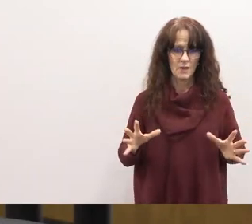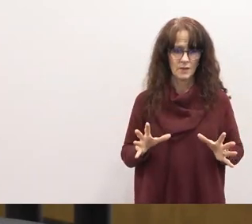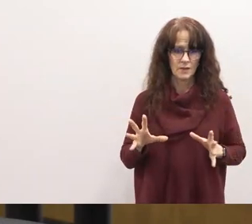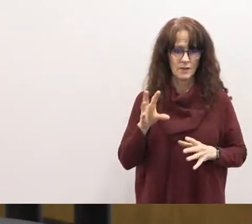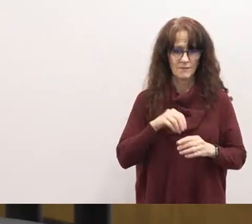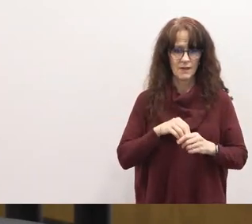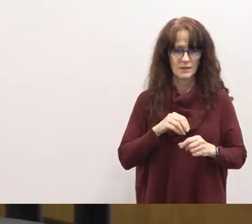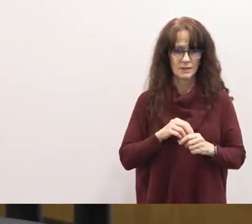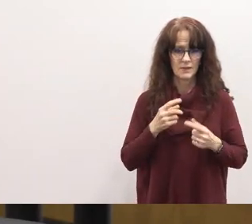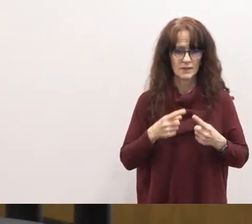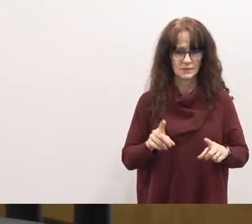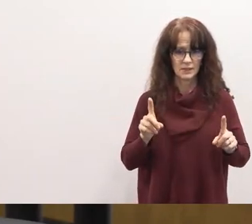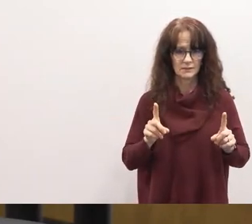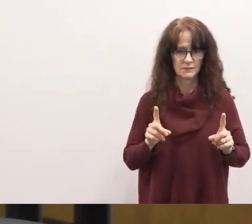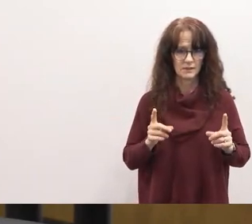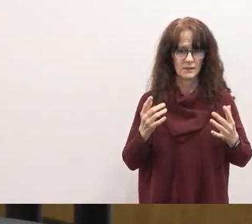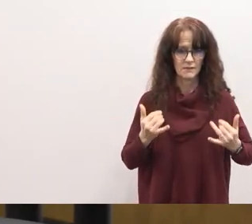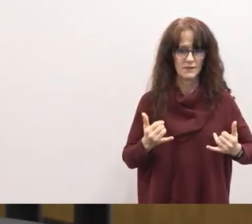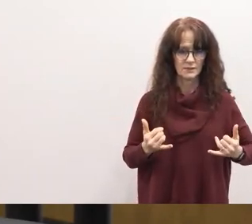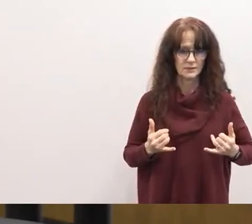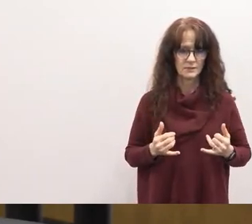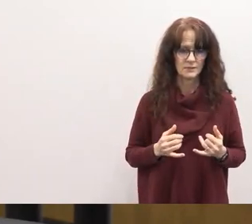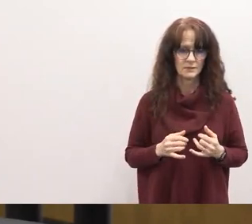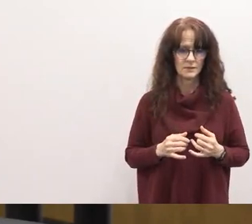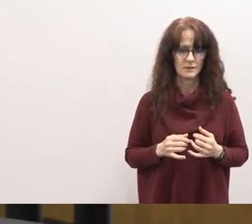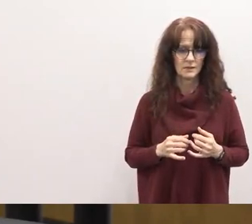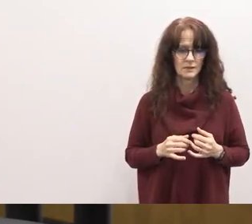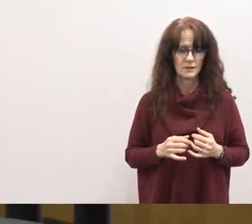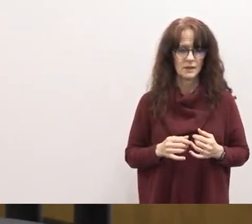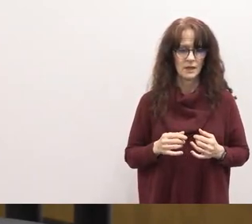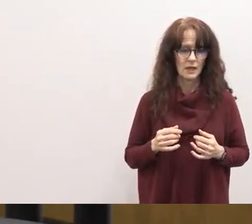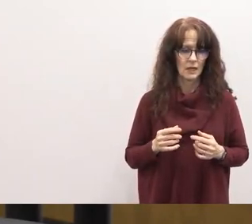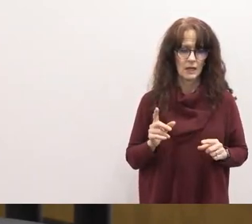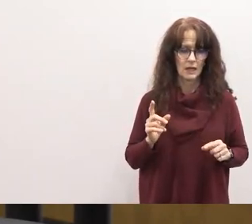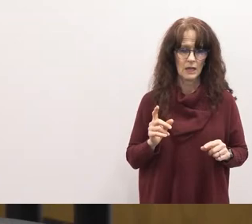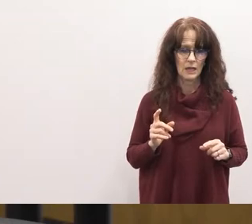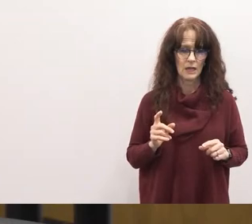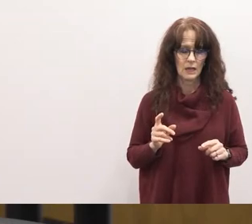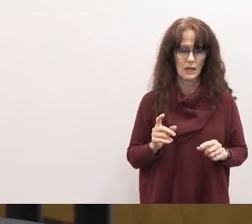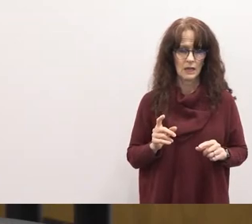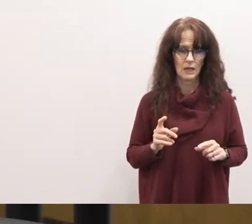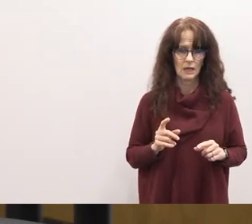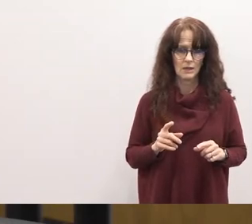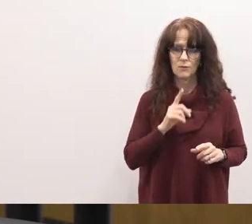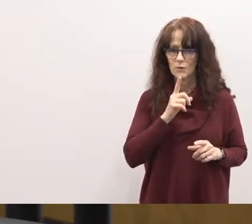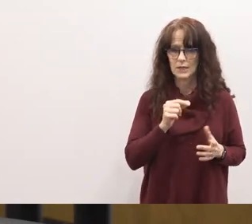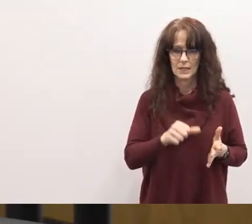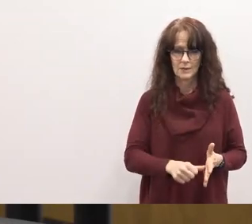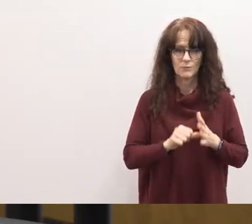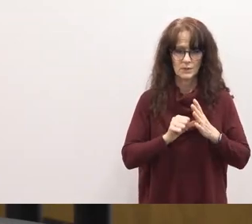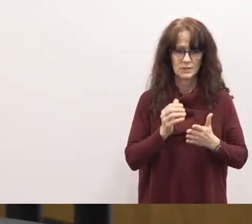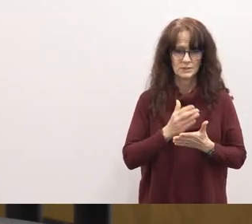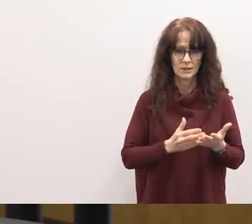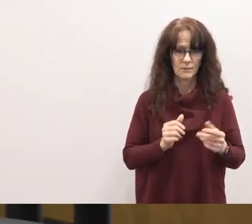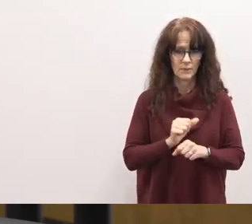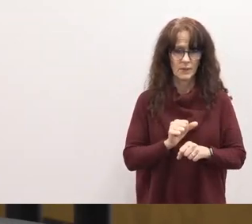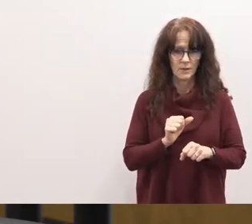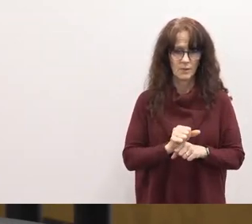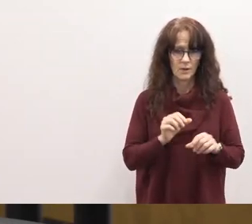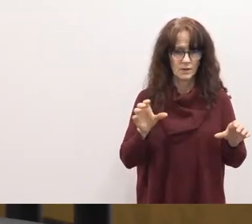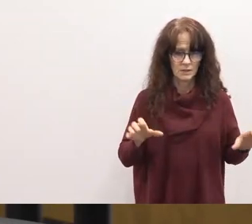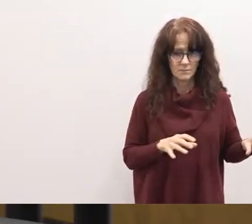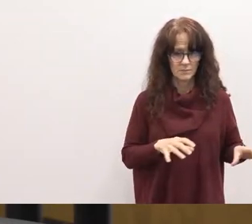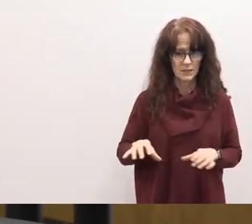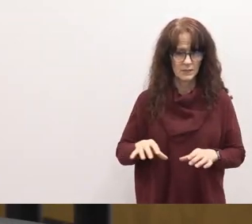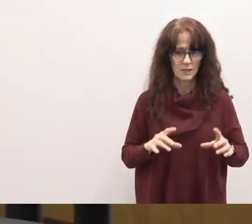invested in the success of our district. And I could not be more impressed with some of the work that has been